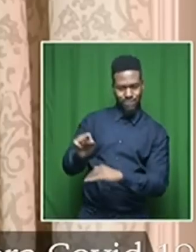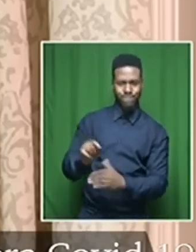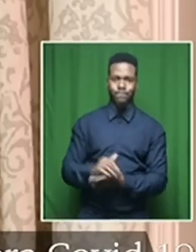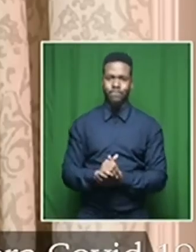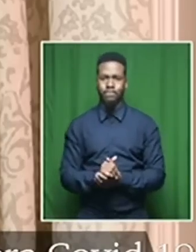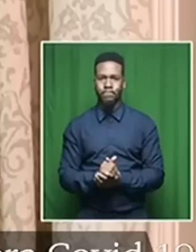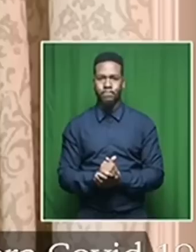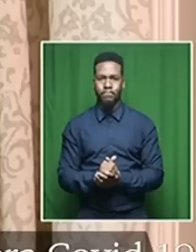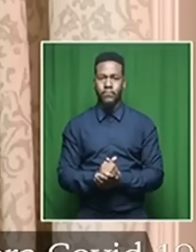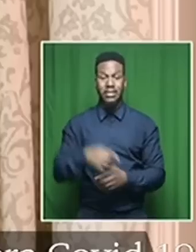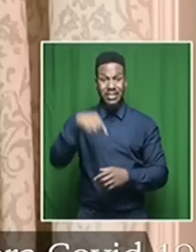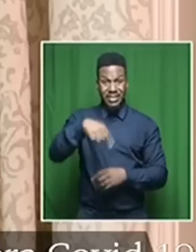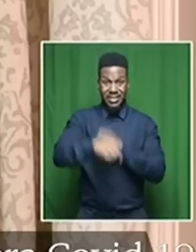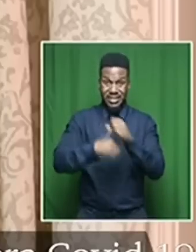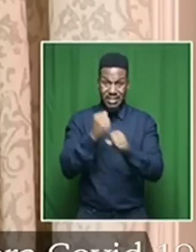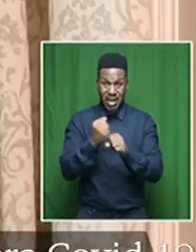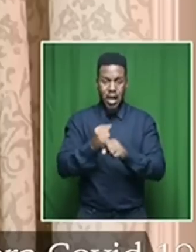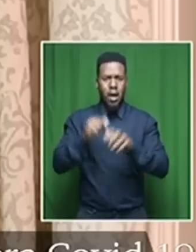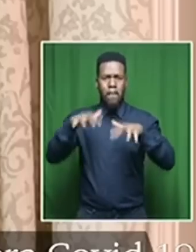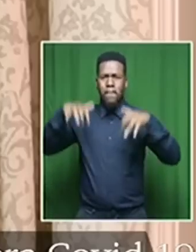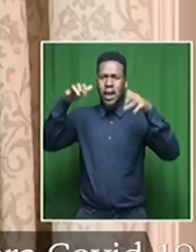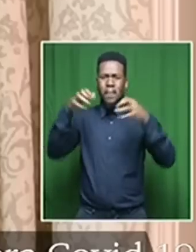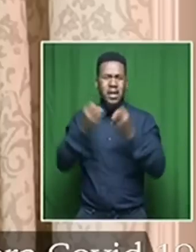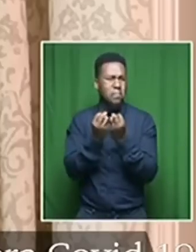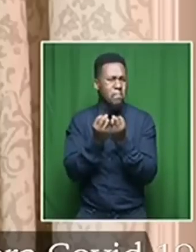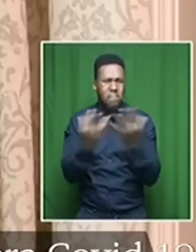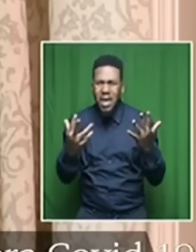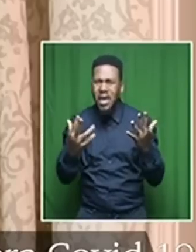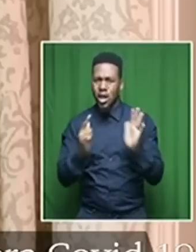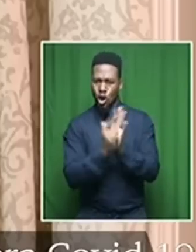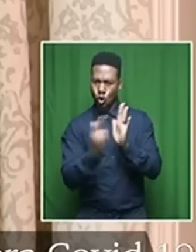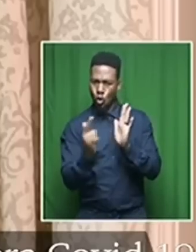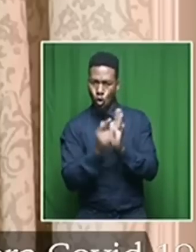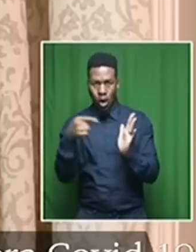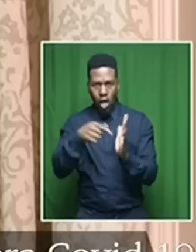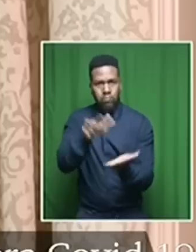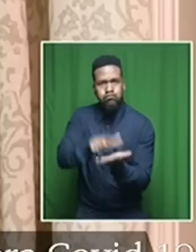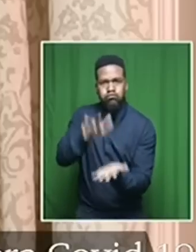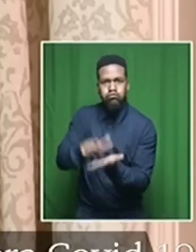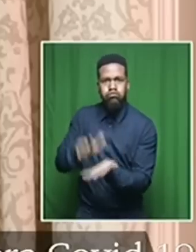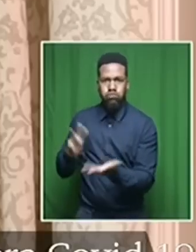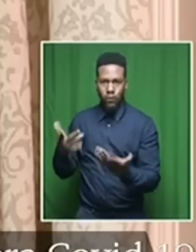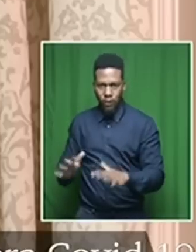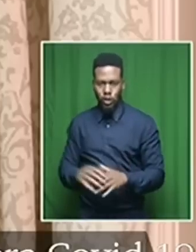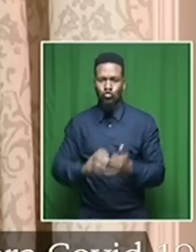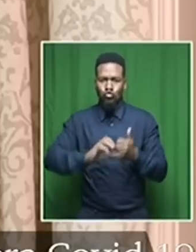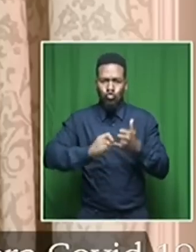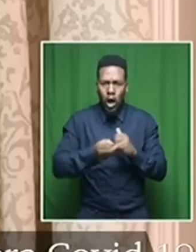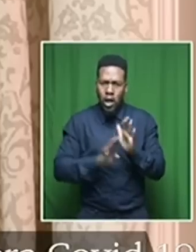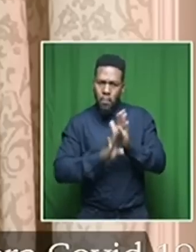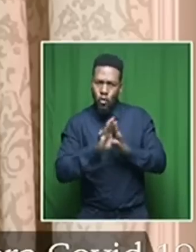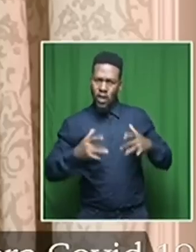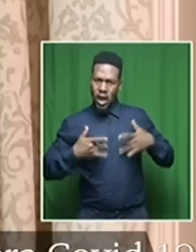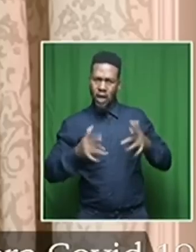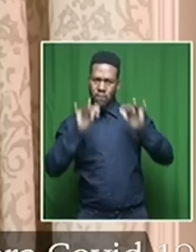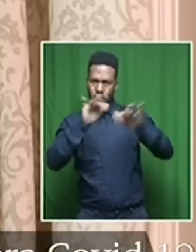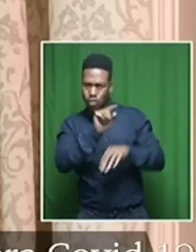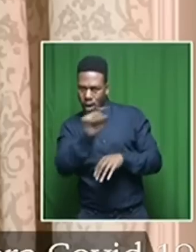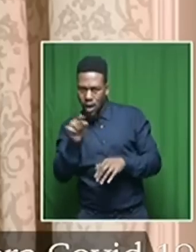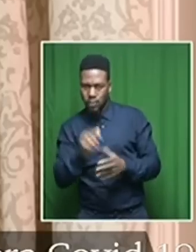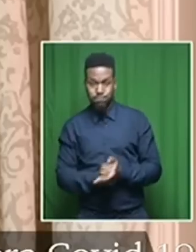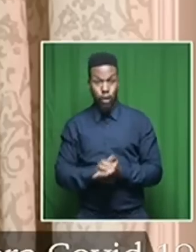year, Parliament passed a number of laws aimed at further improving the lives of South Africans. These